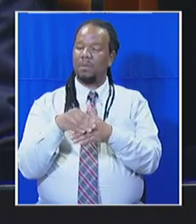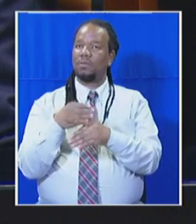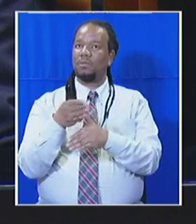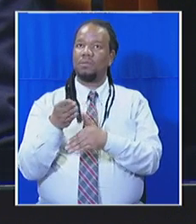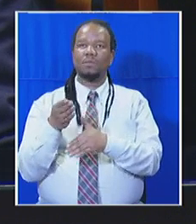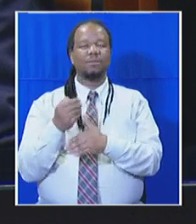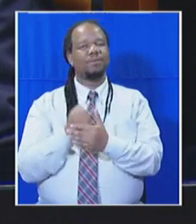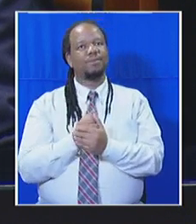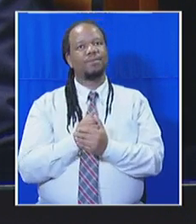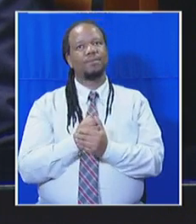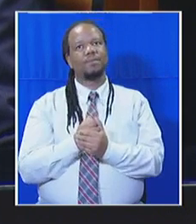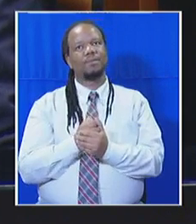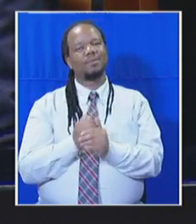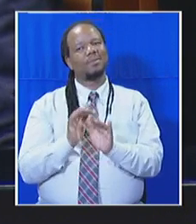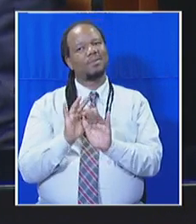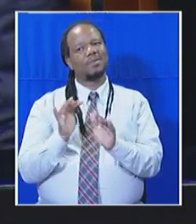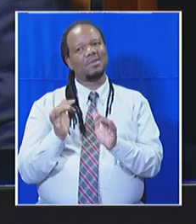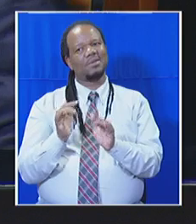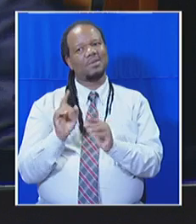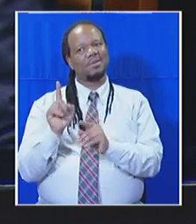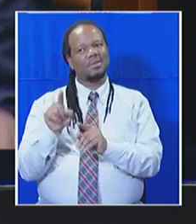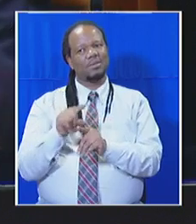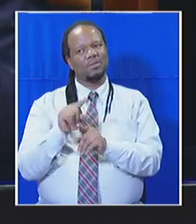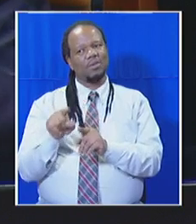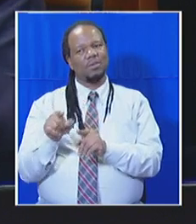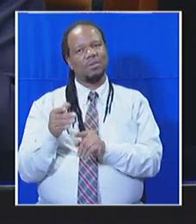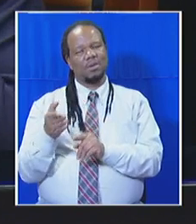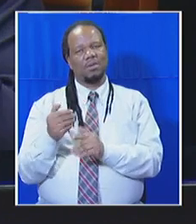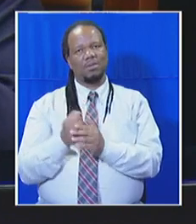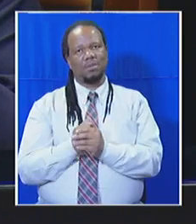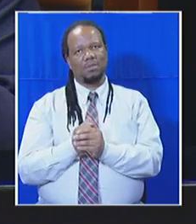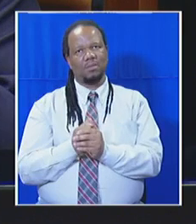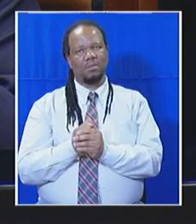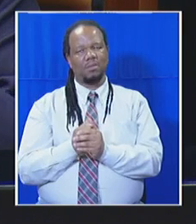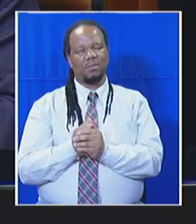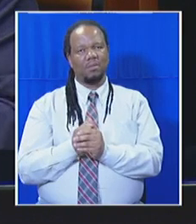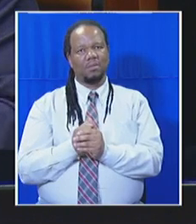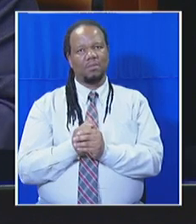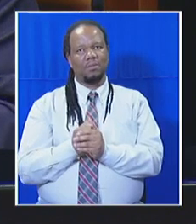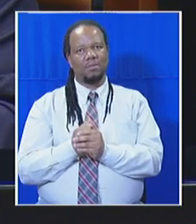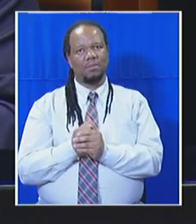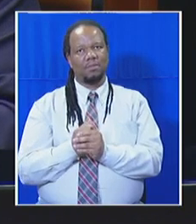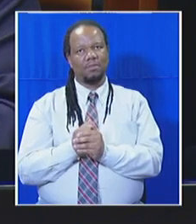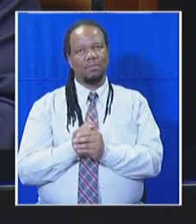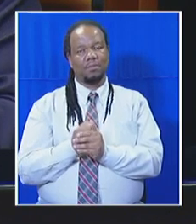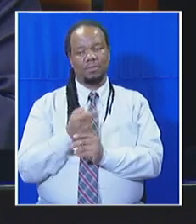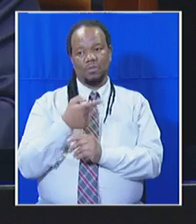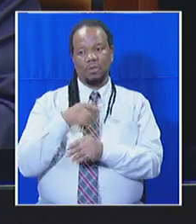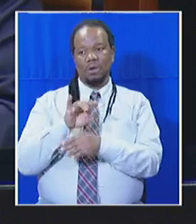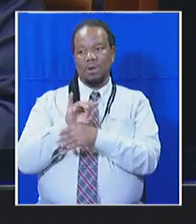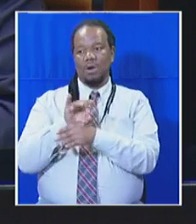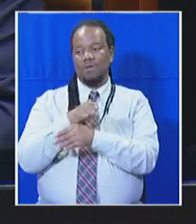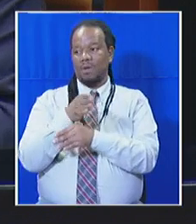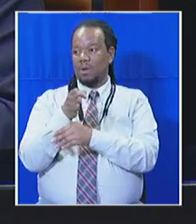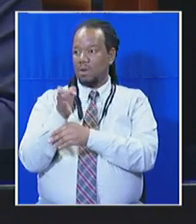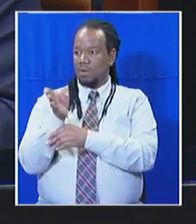this is out of order. That we advise you every